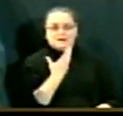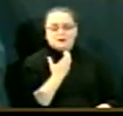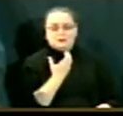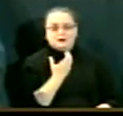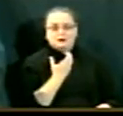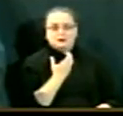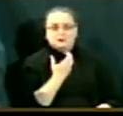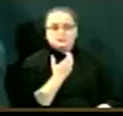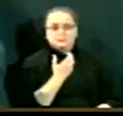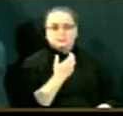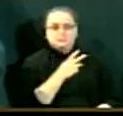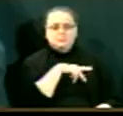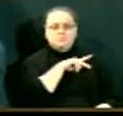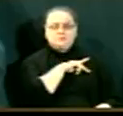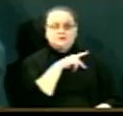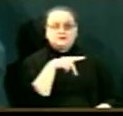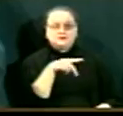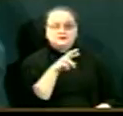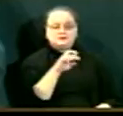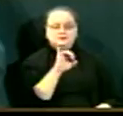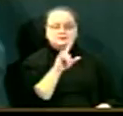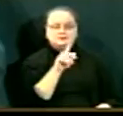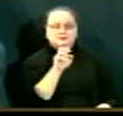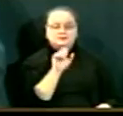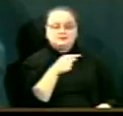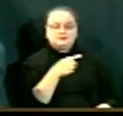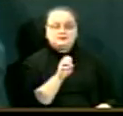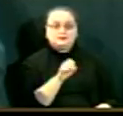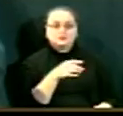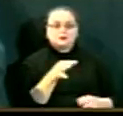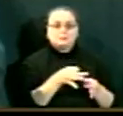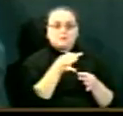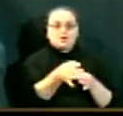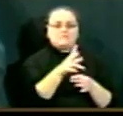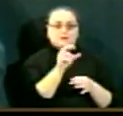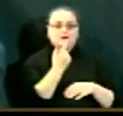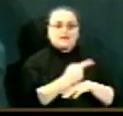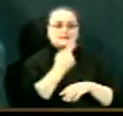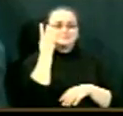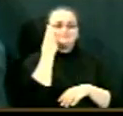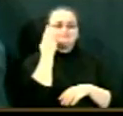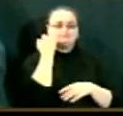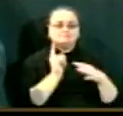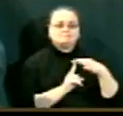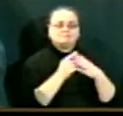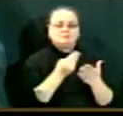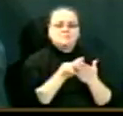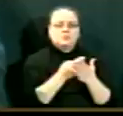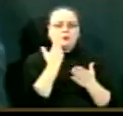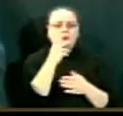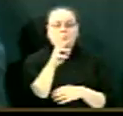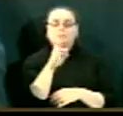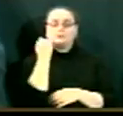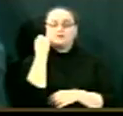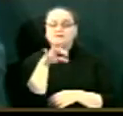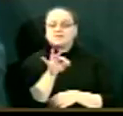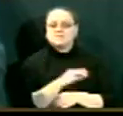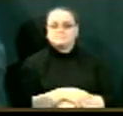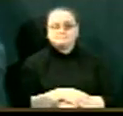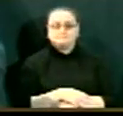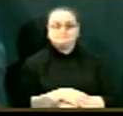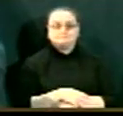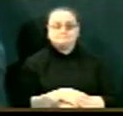exercise personal privilege and put it off 30 days and see if we can come up with some money, or if you can find some money.